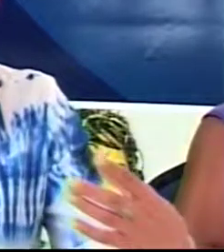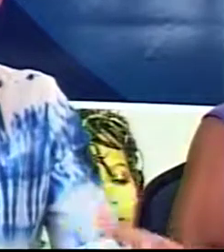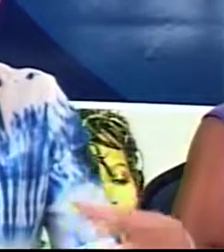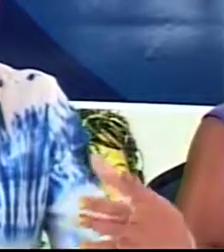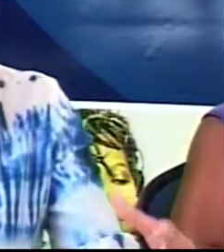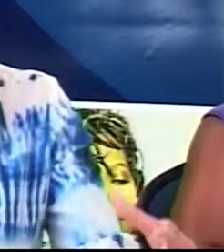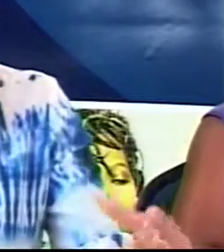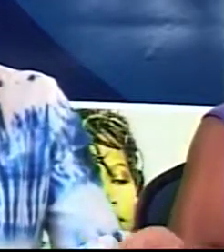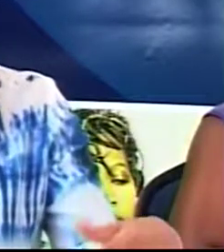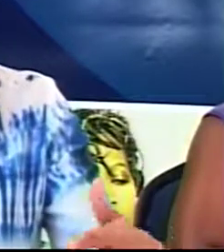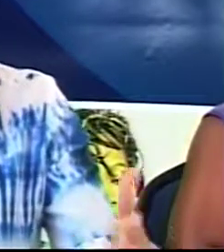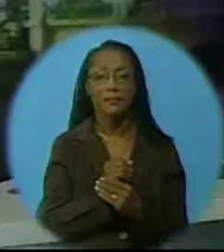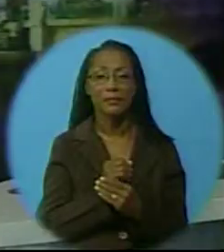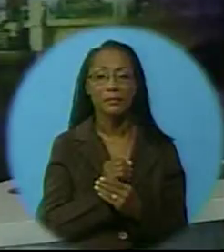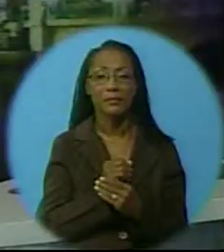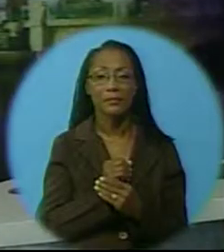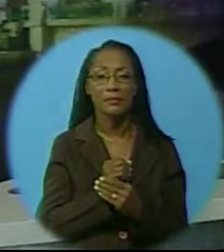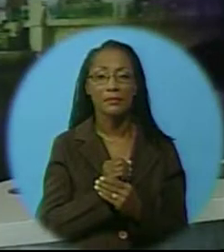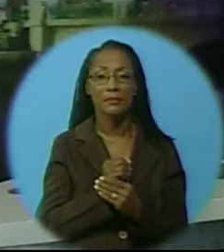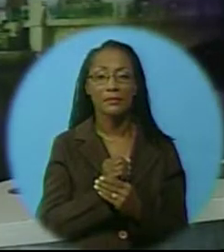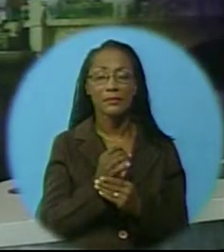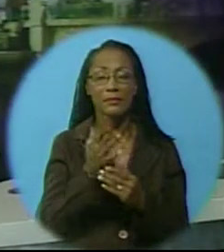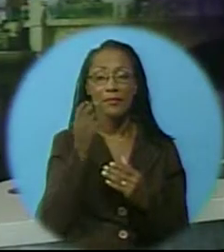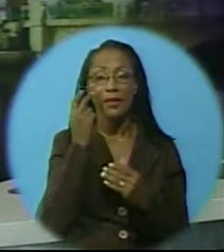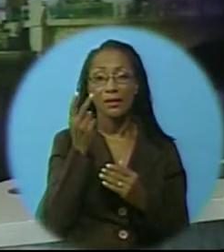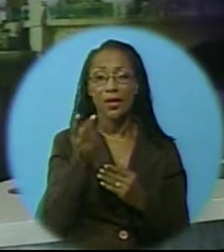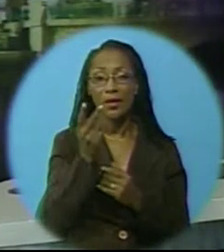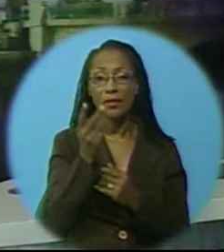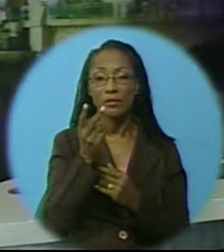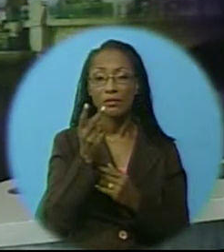high quality services. Here now is a